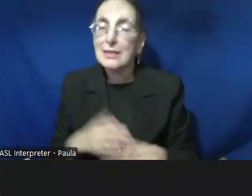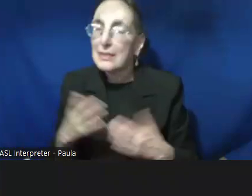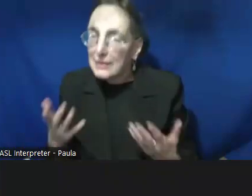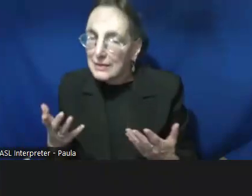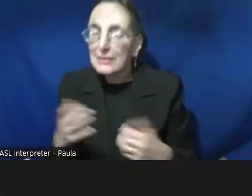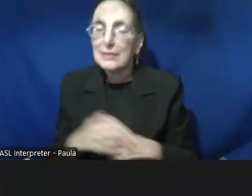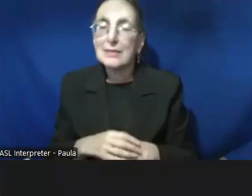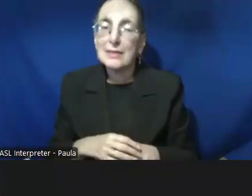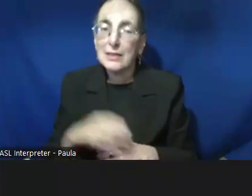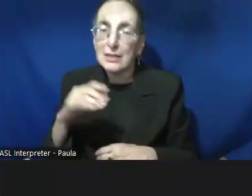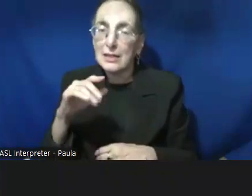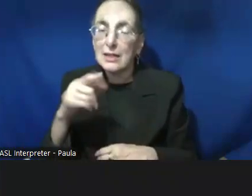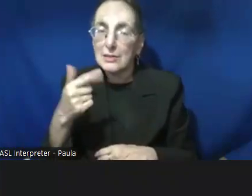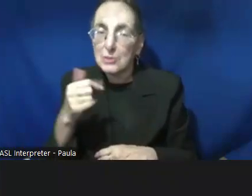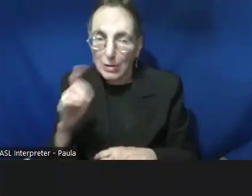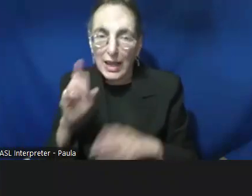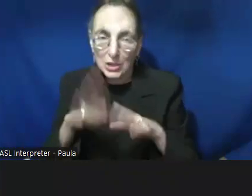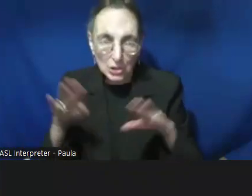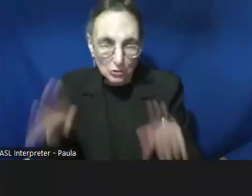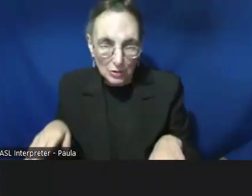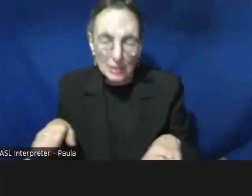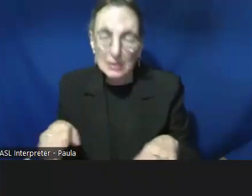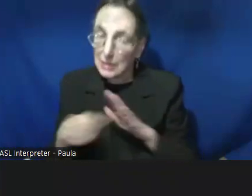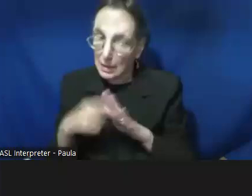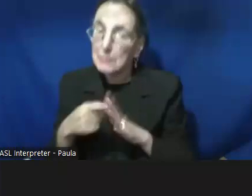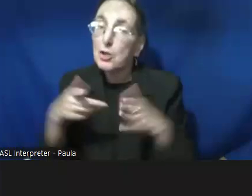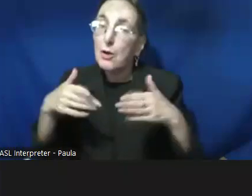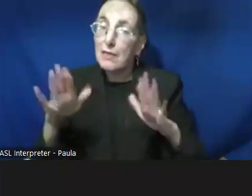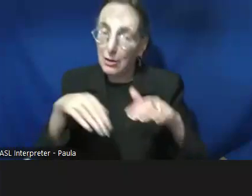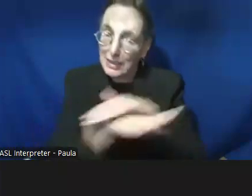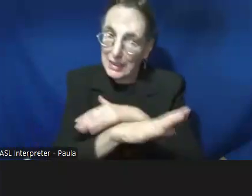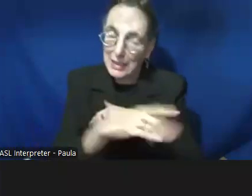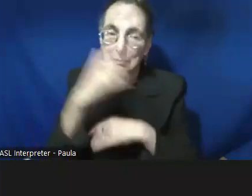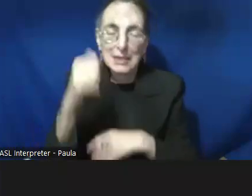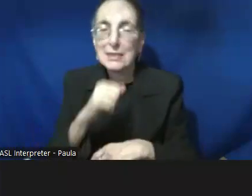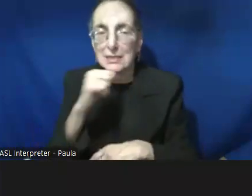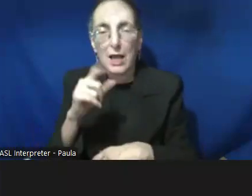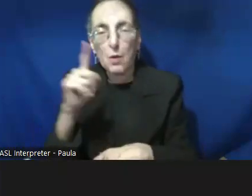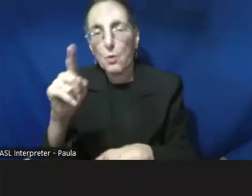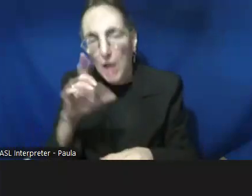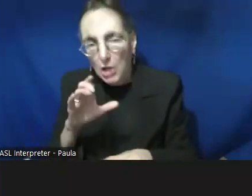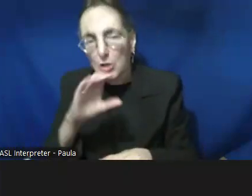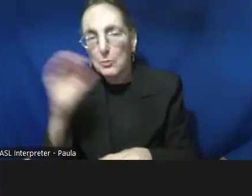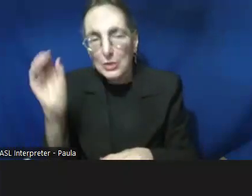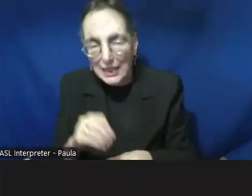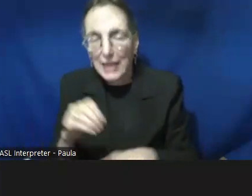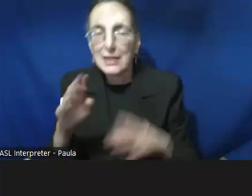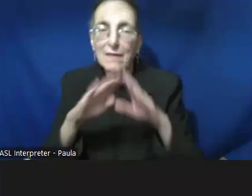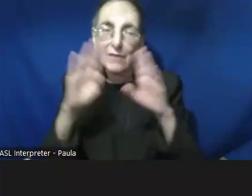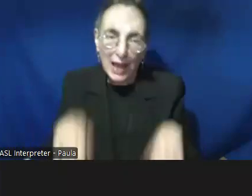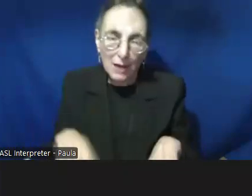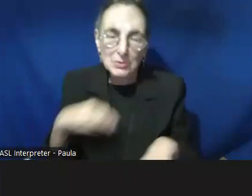Grandchildren are often allowed in because it's not 100% of the household members who need to be